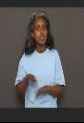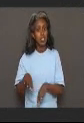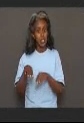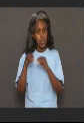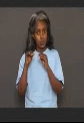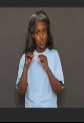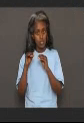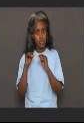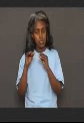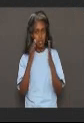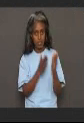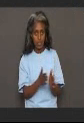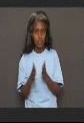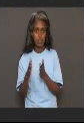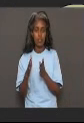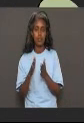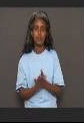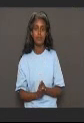Students, let's get ready.